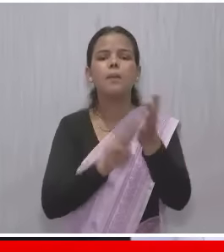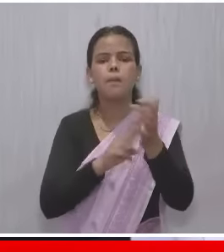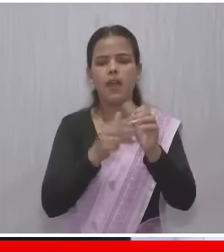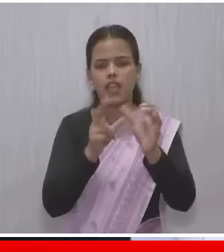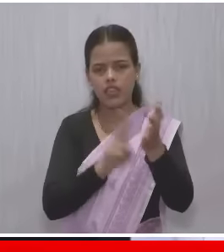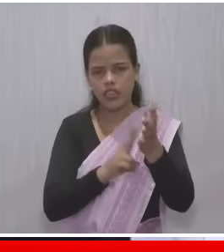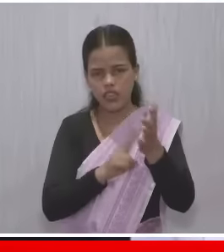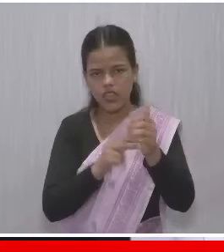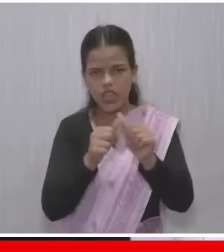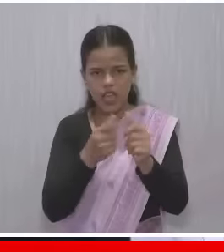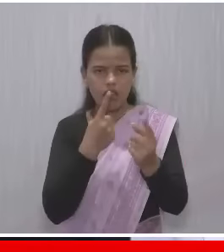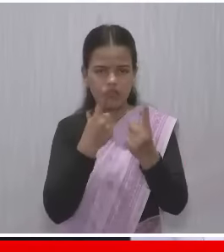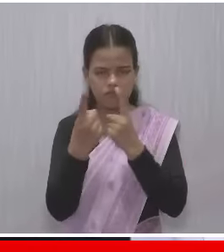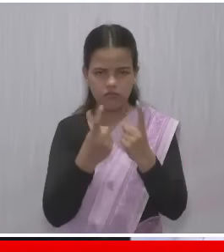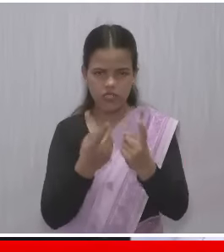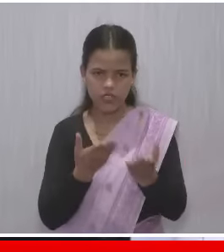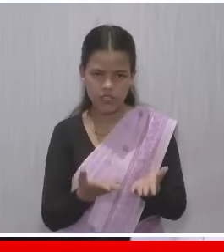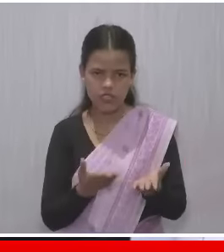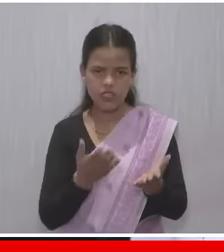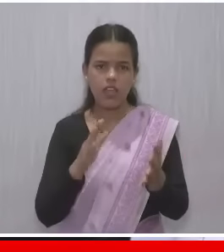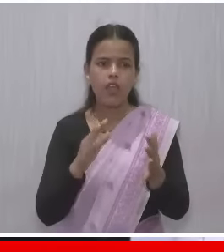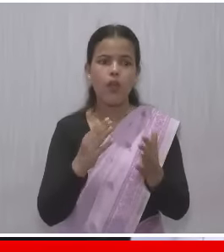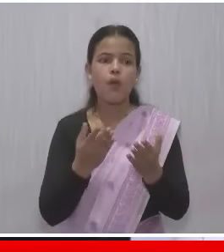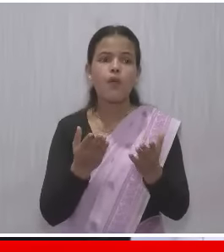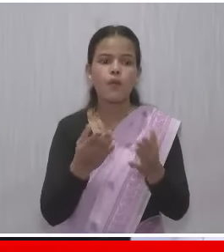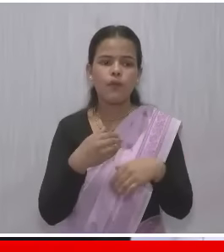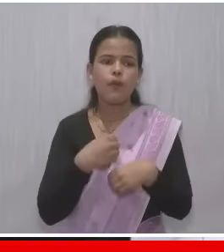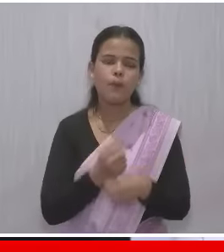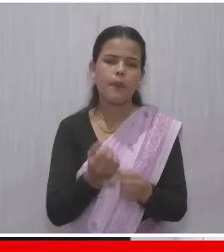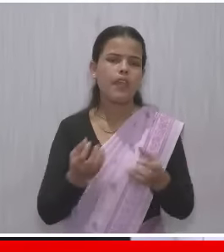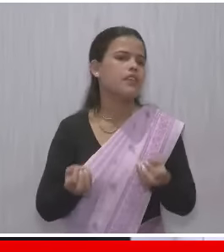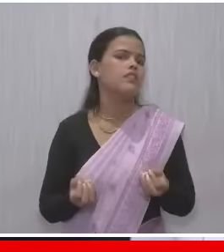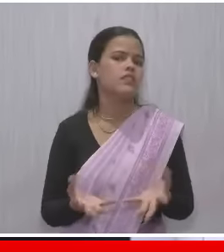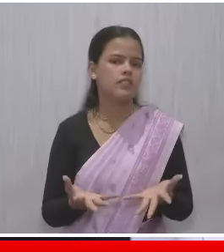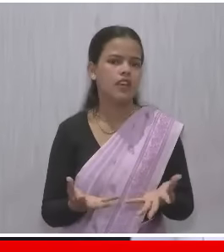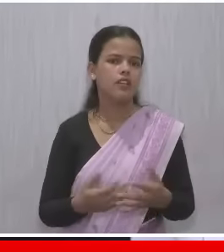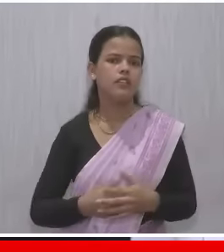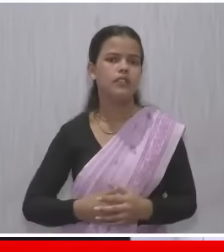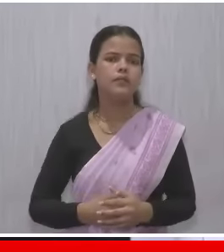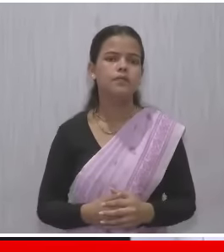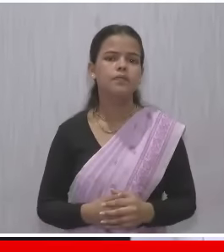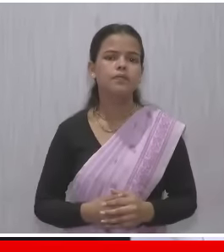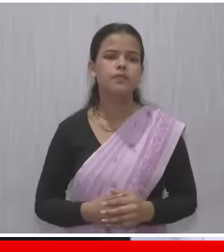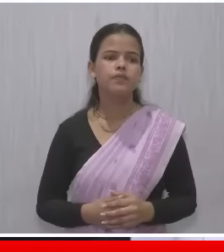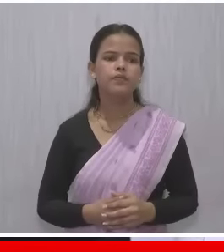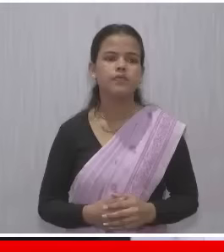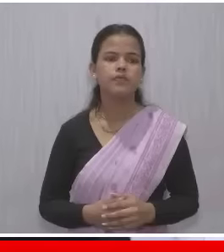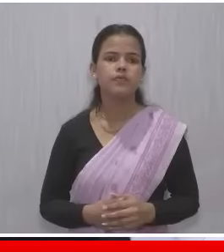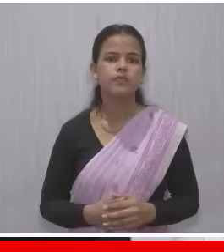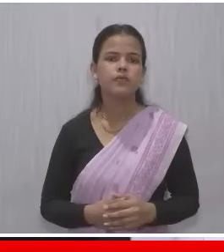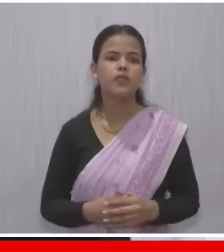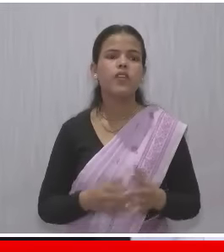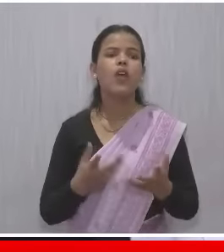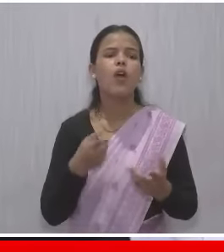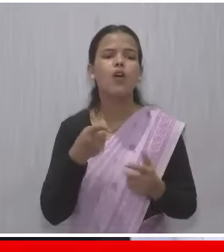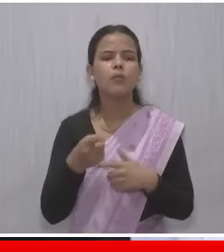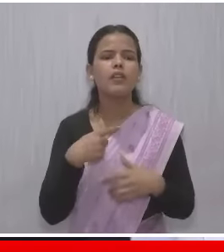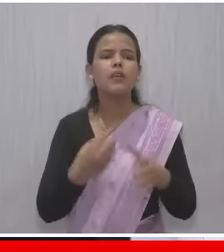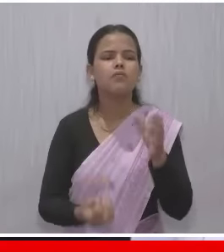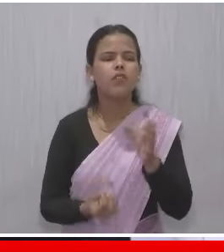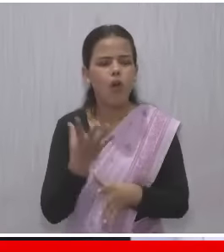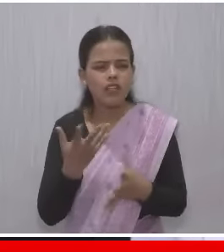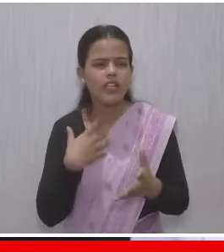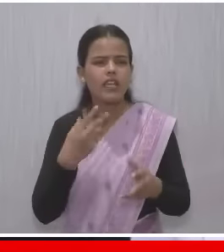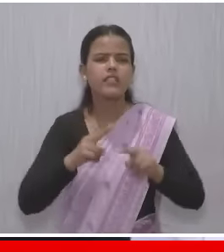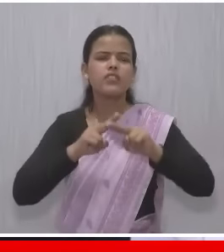Prabhat Mishra from the NCERT. So organization of national,